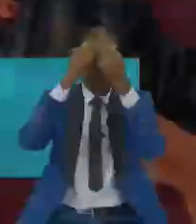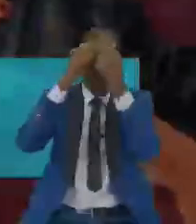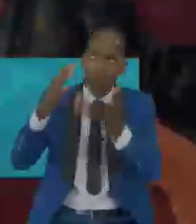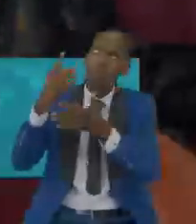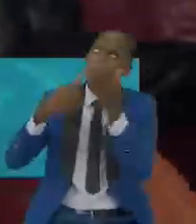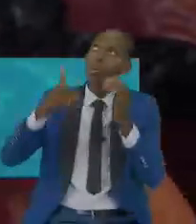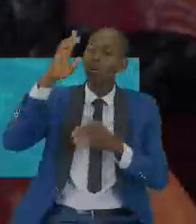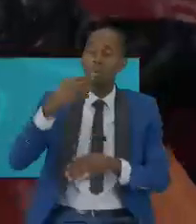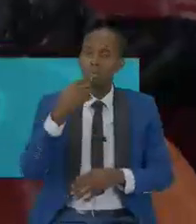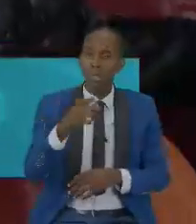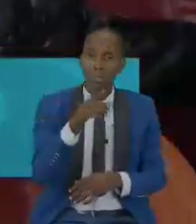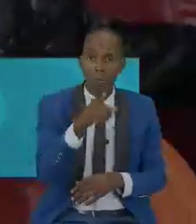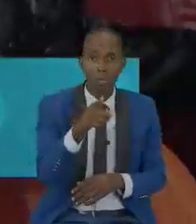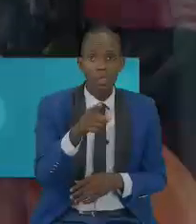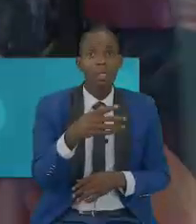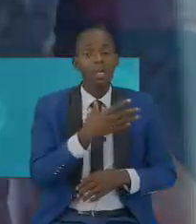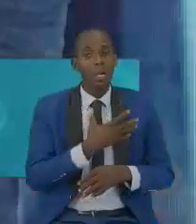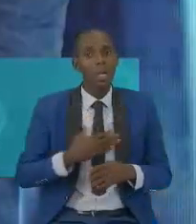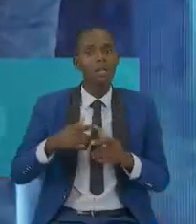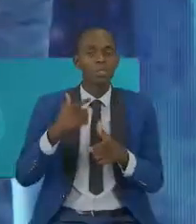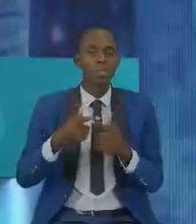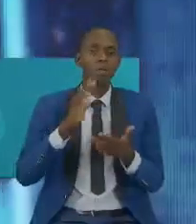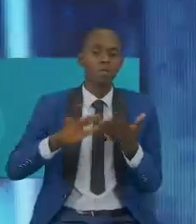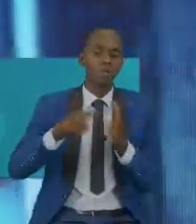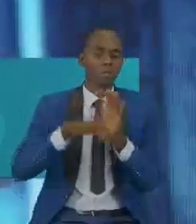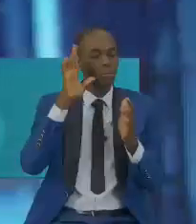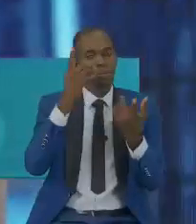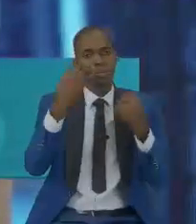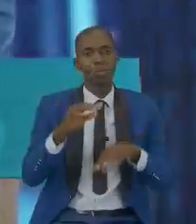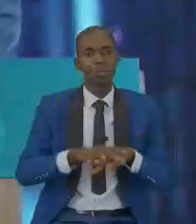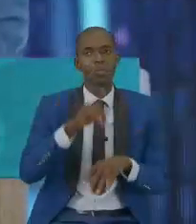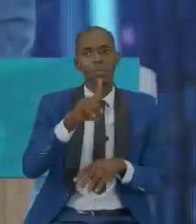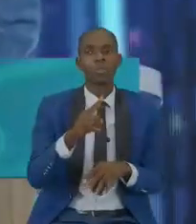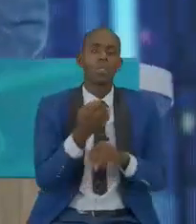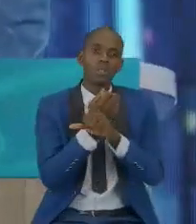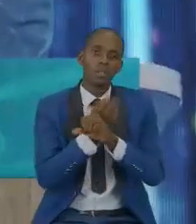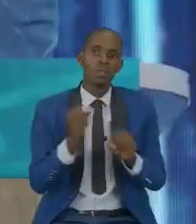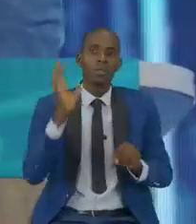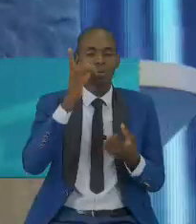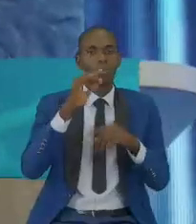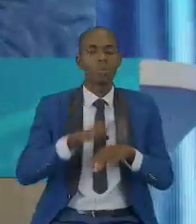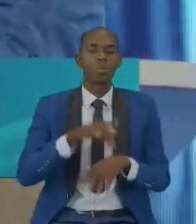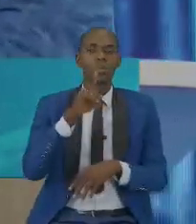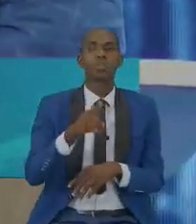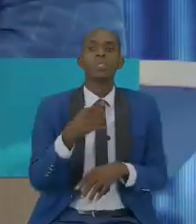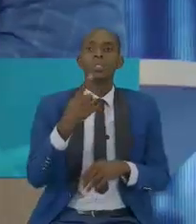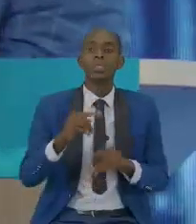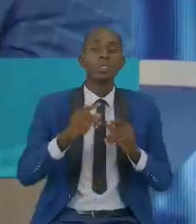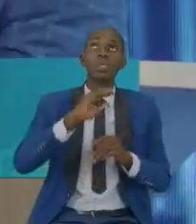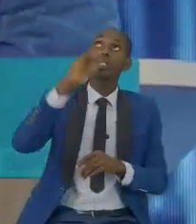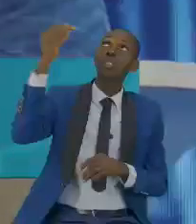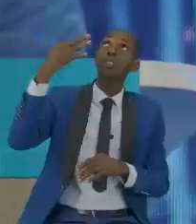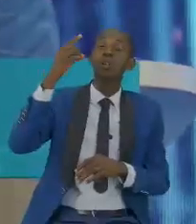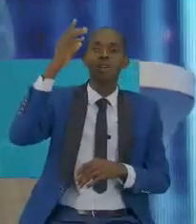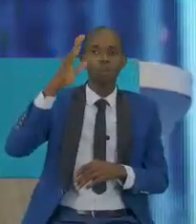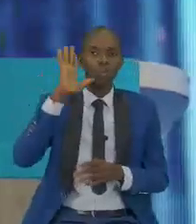you? And then forgiveness will come. Salvation will come. The grace of God